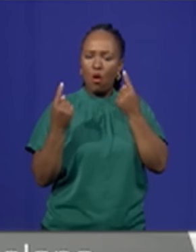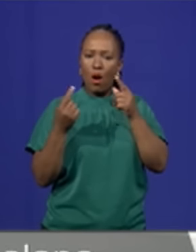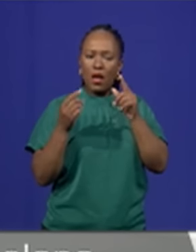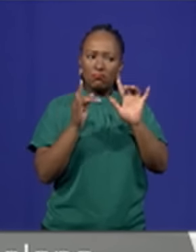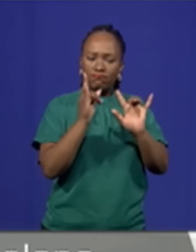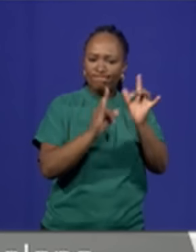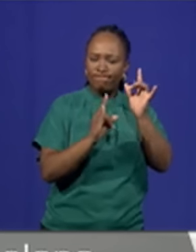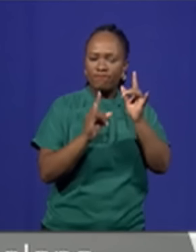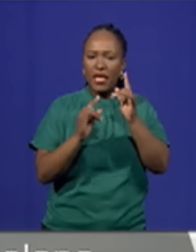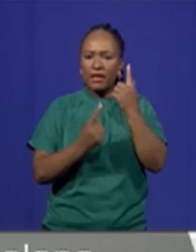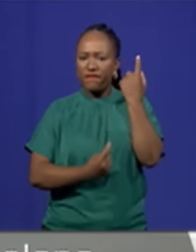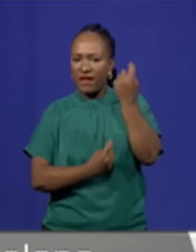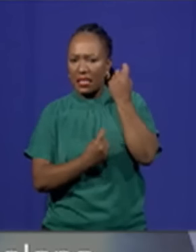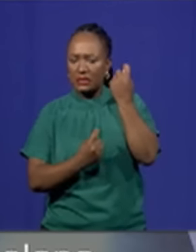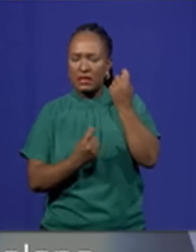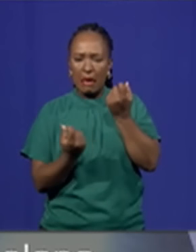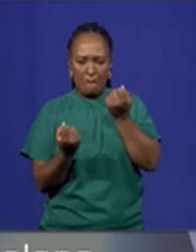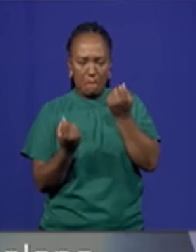metsemagae.